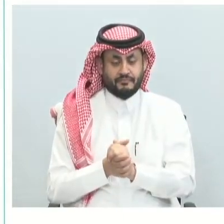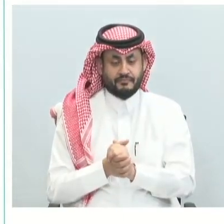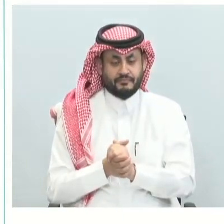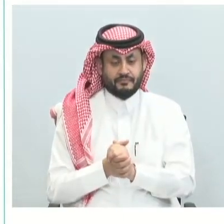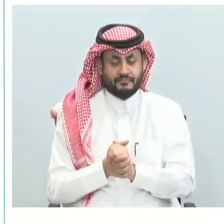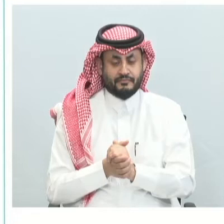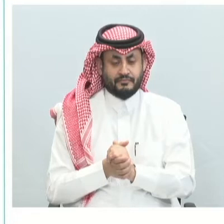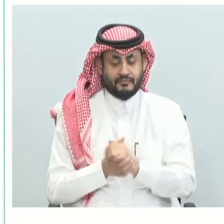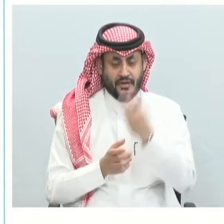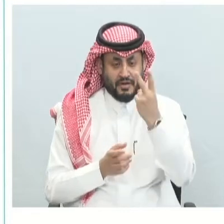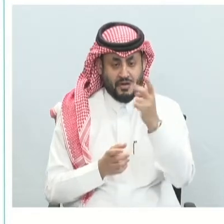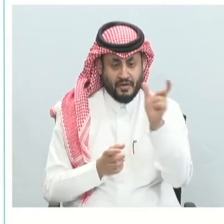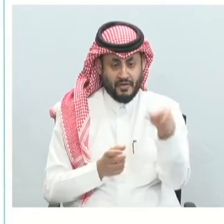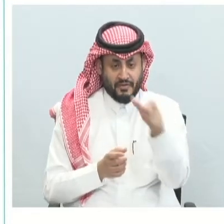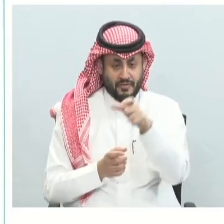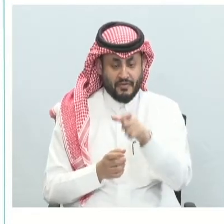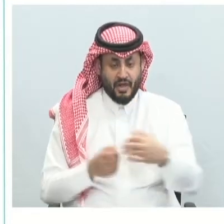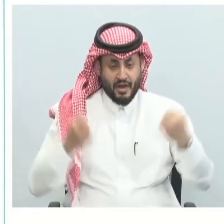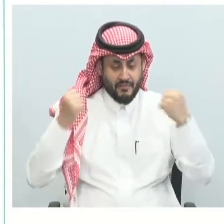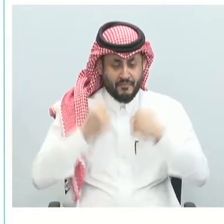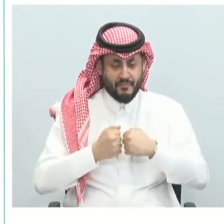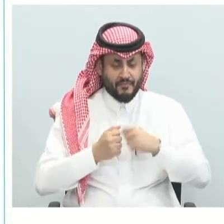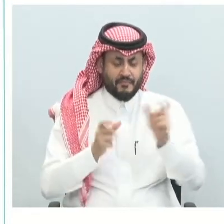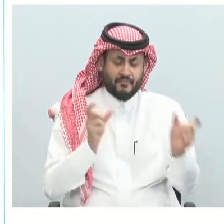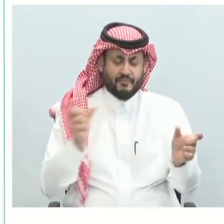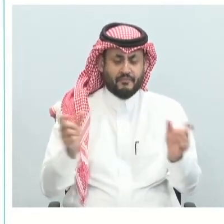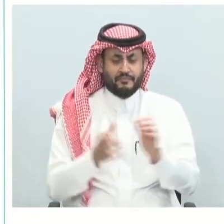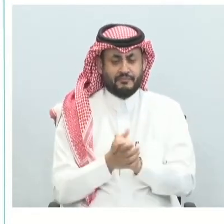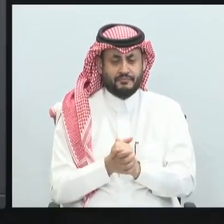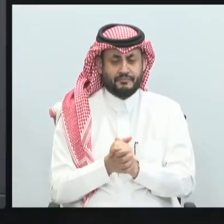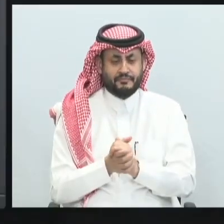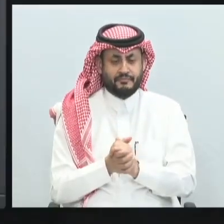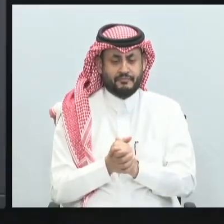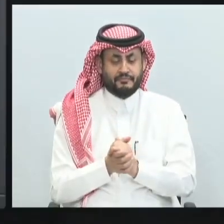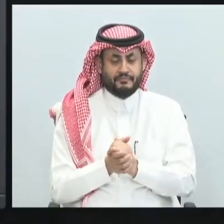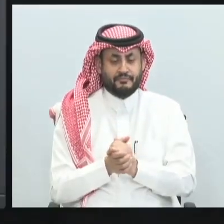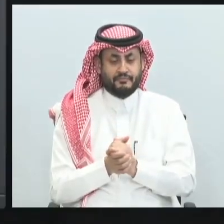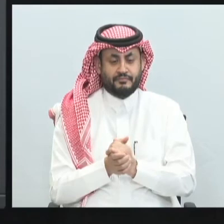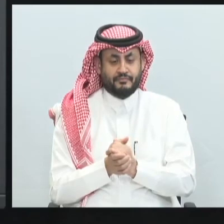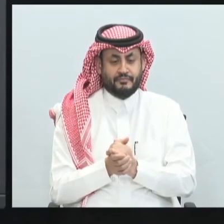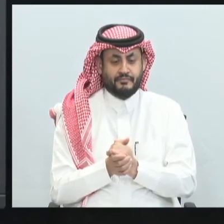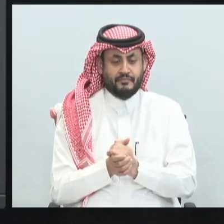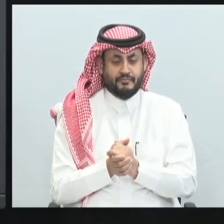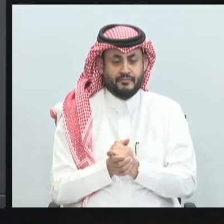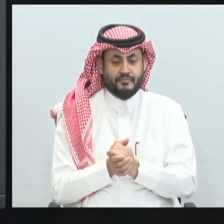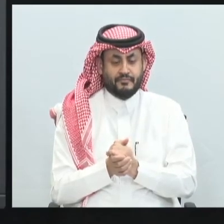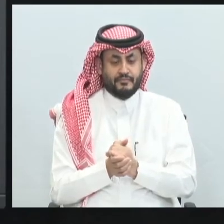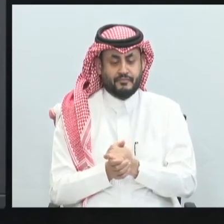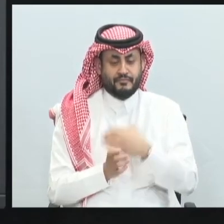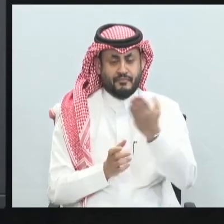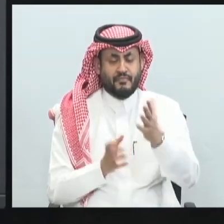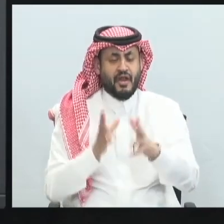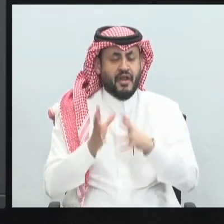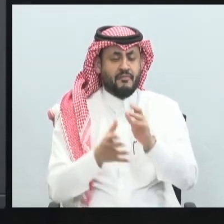those people, those two people are wearing some stuff. Okay, some clothes. Okay, now we have a boy